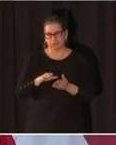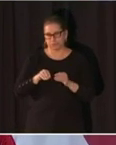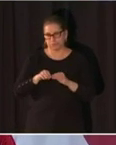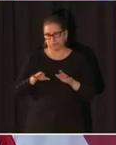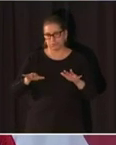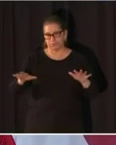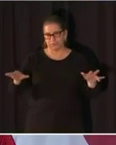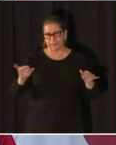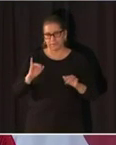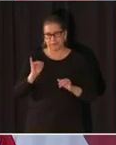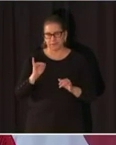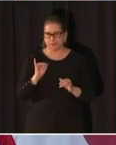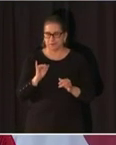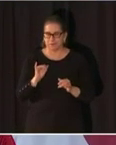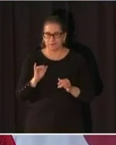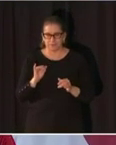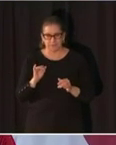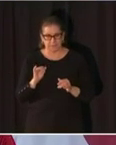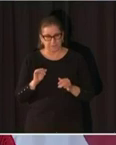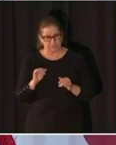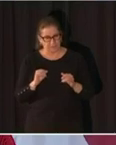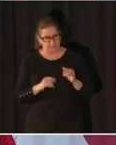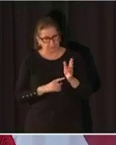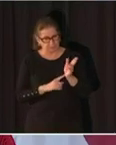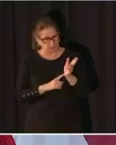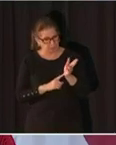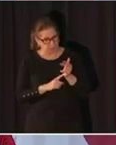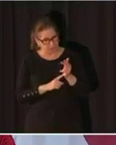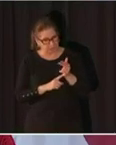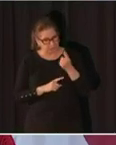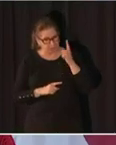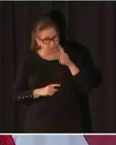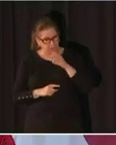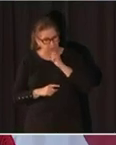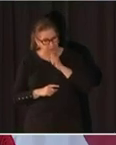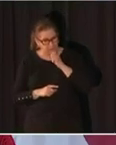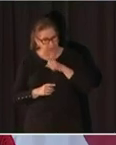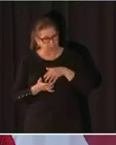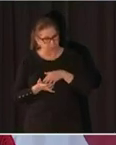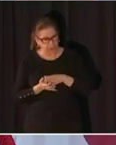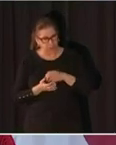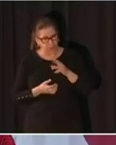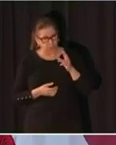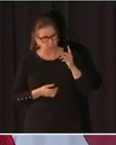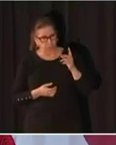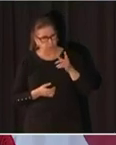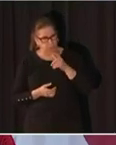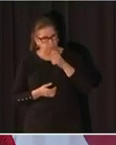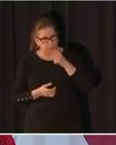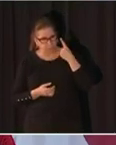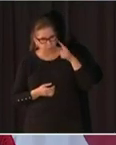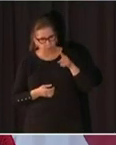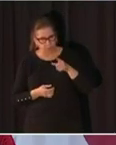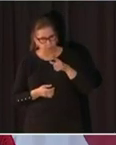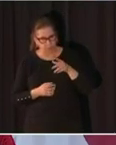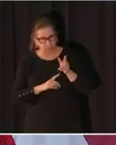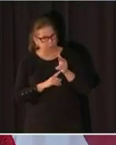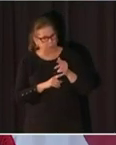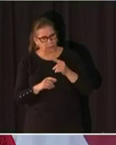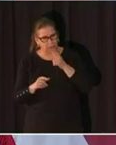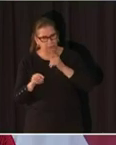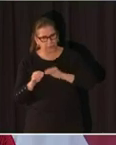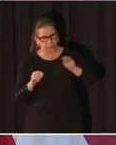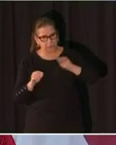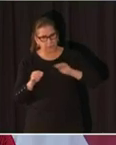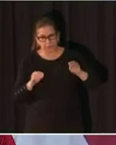the hotels just for elderly and vulnerable people, or for those populations and as a remote quarantine site?